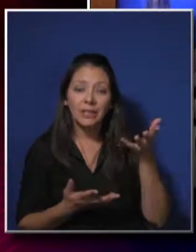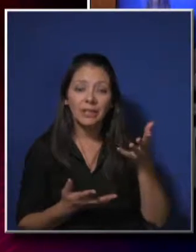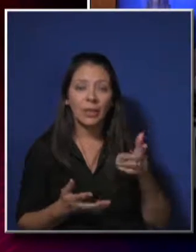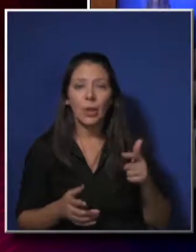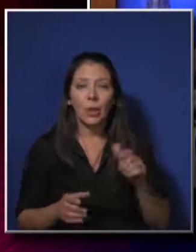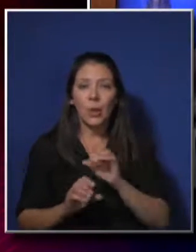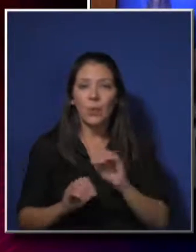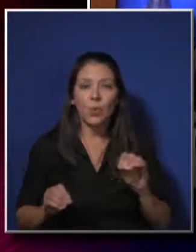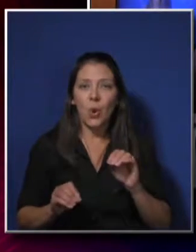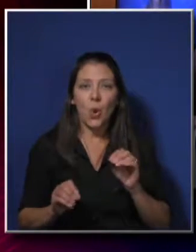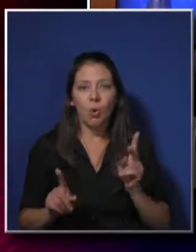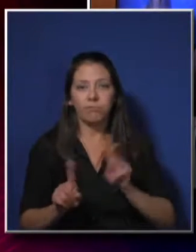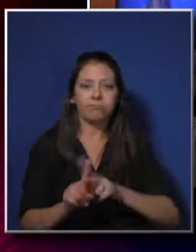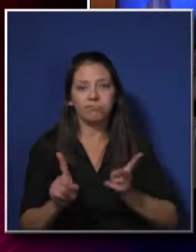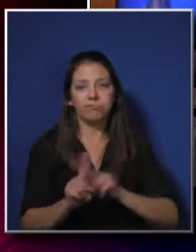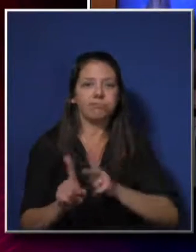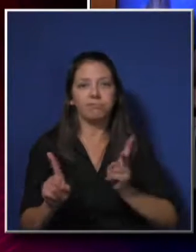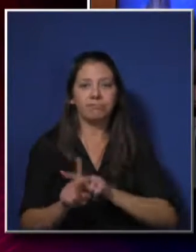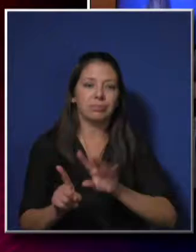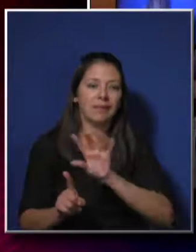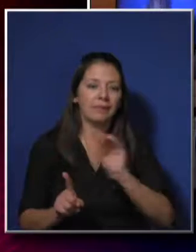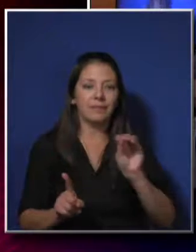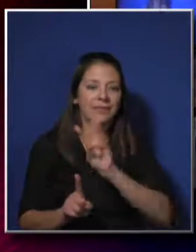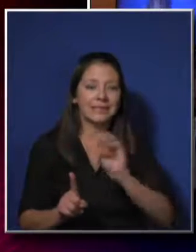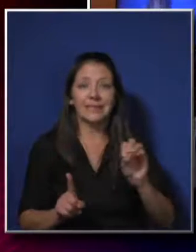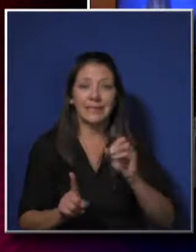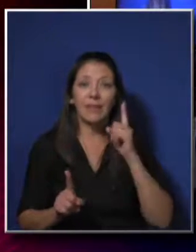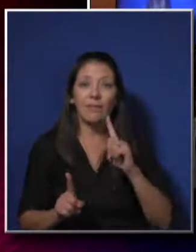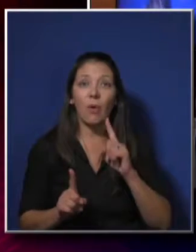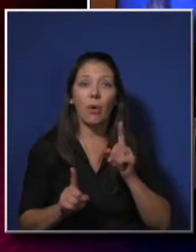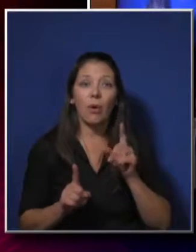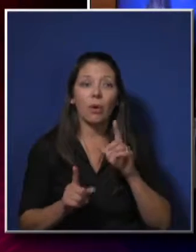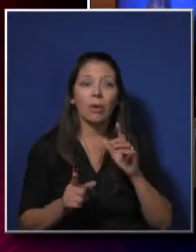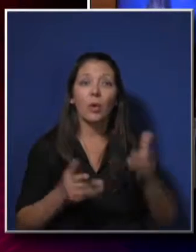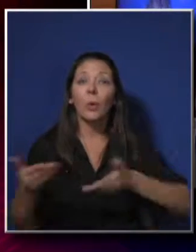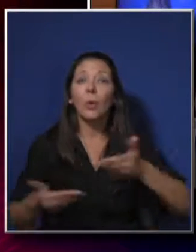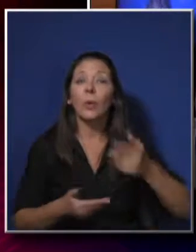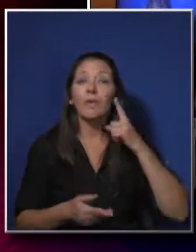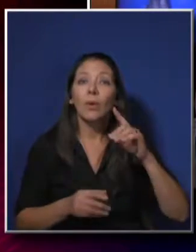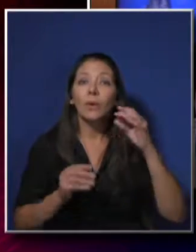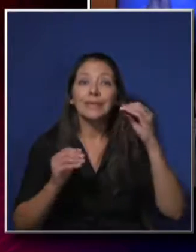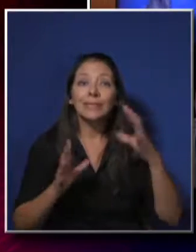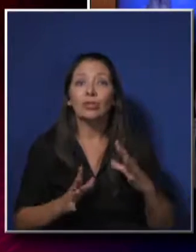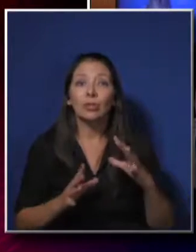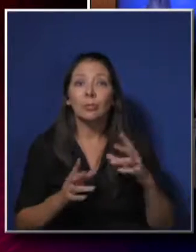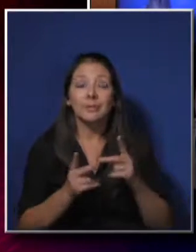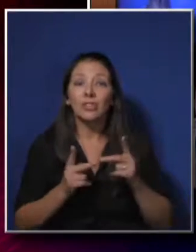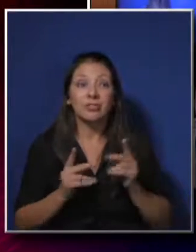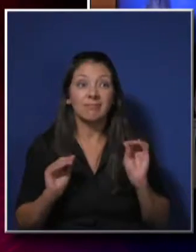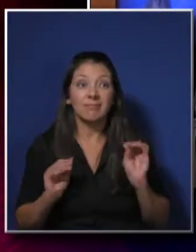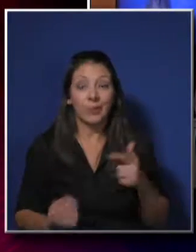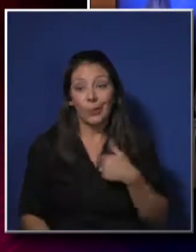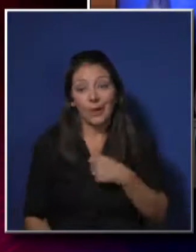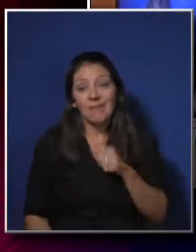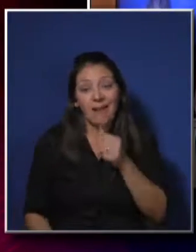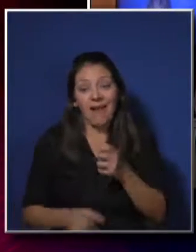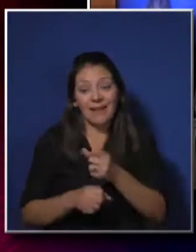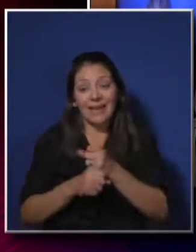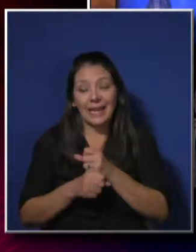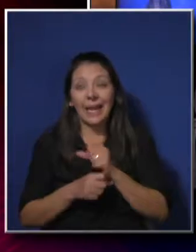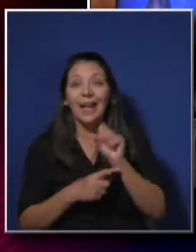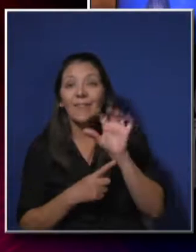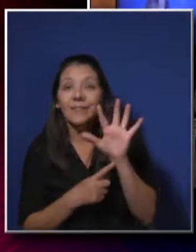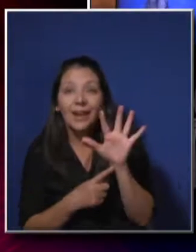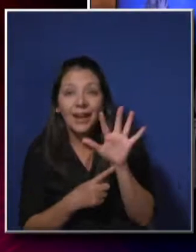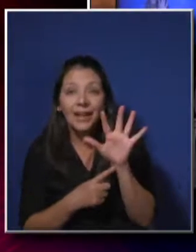60 applications for teaching positions. We're not getting 5 applications for teaching positions